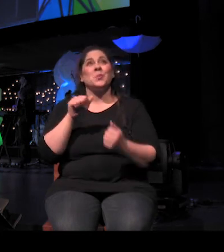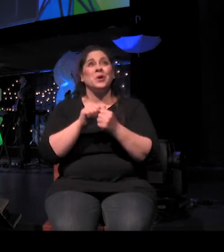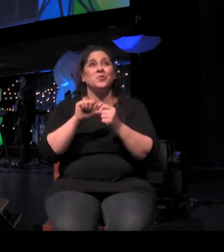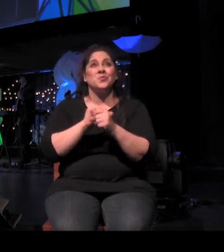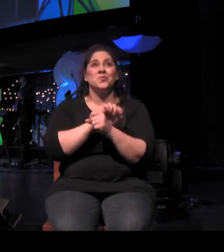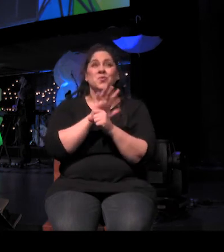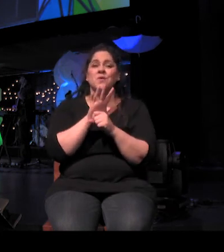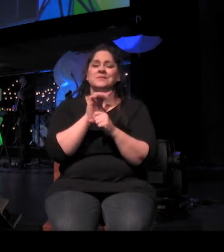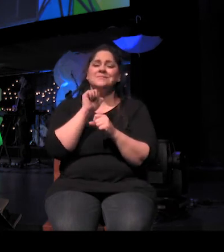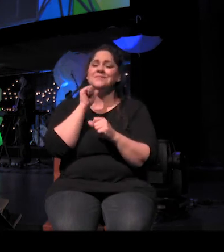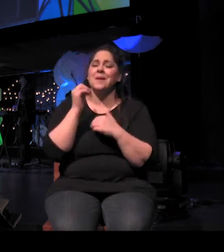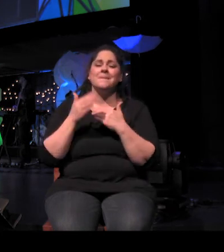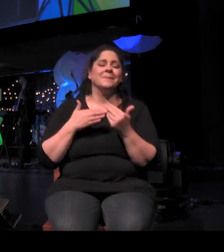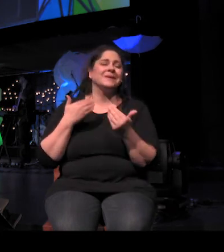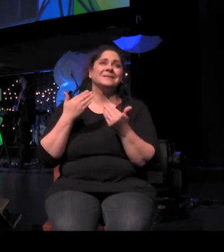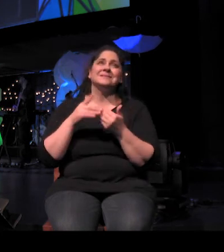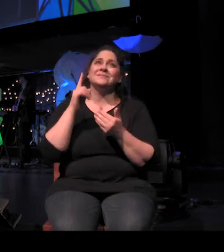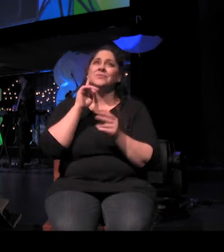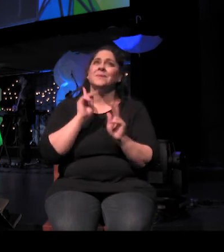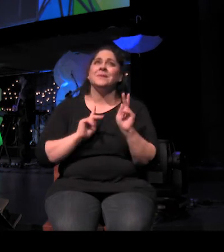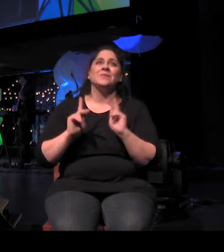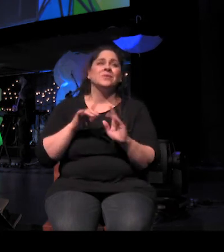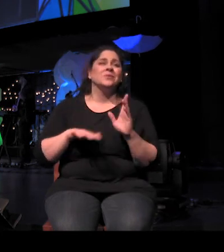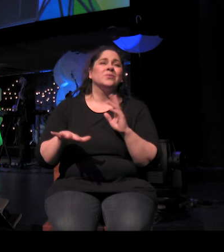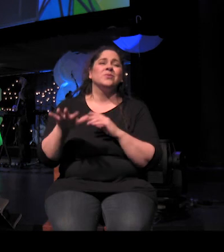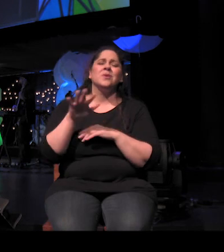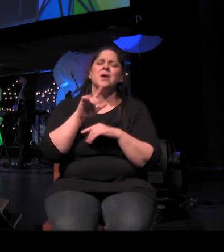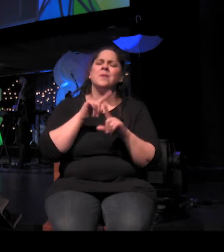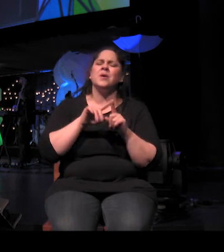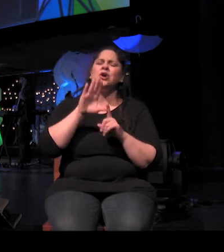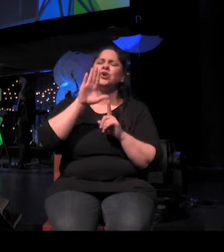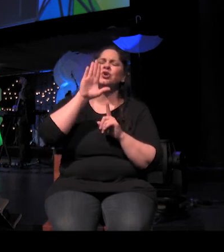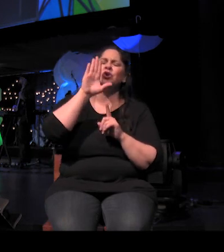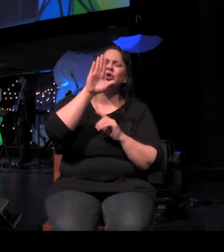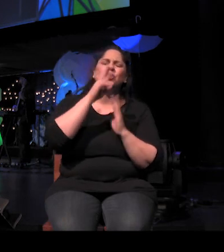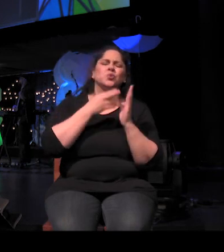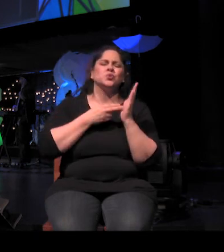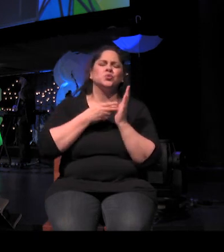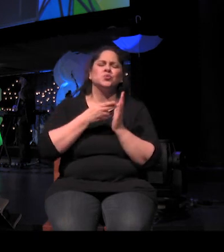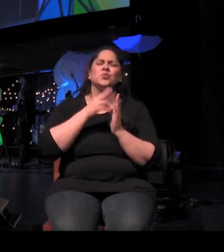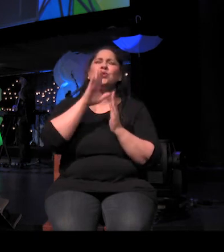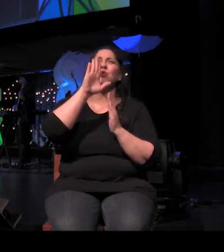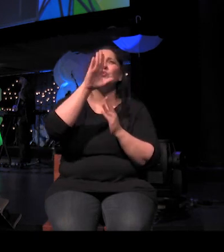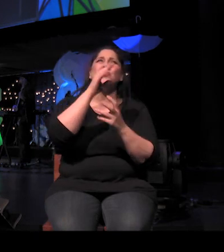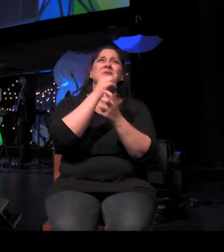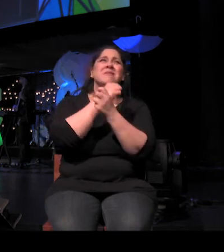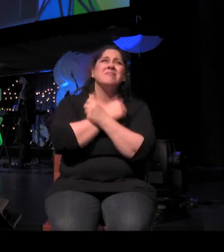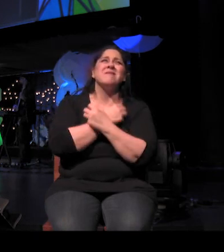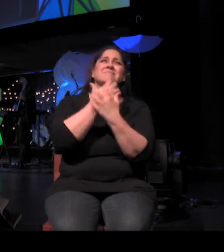God, I pray today that the truth, how much you love and care for people.